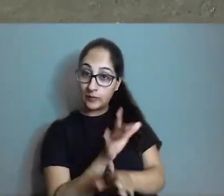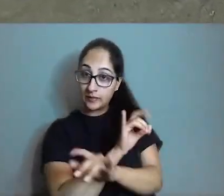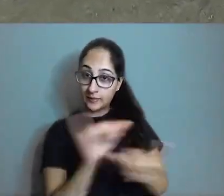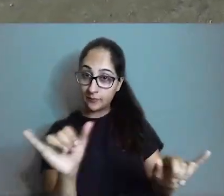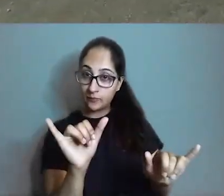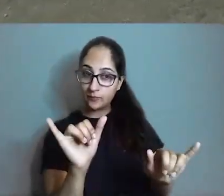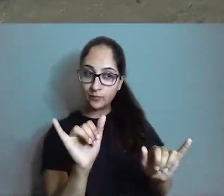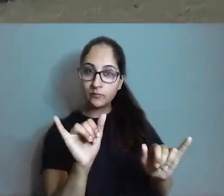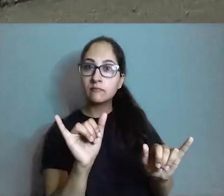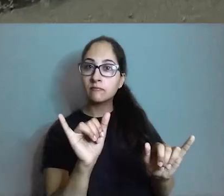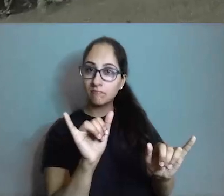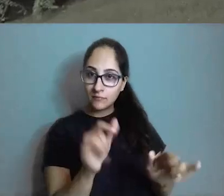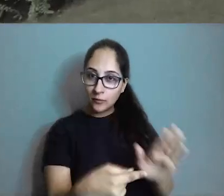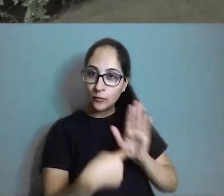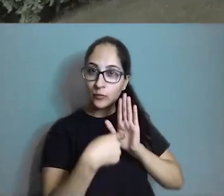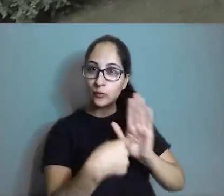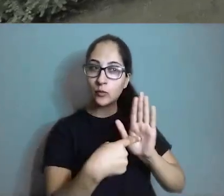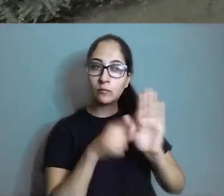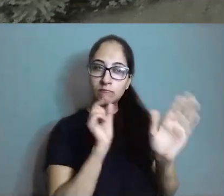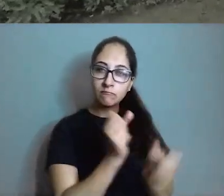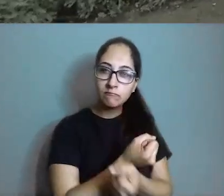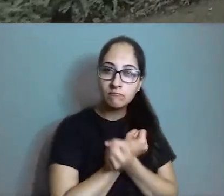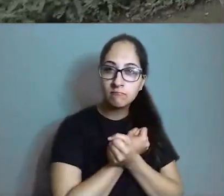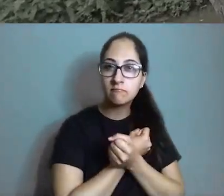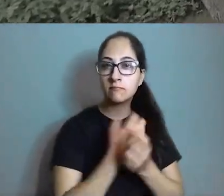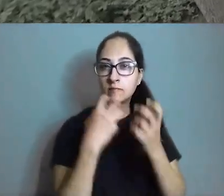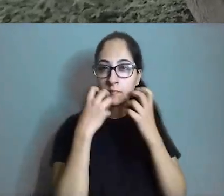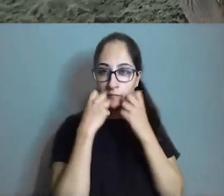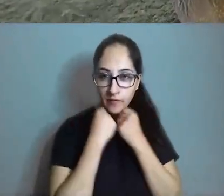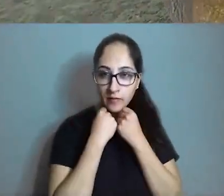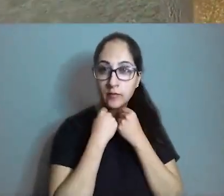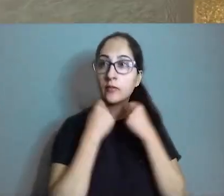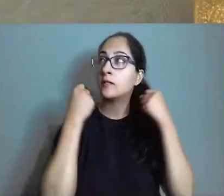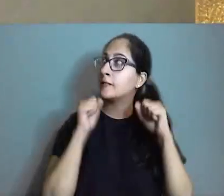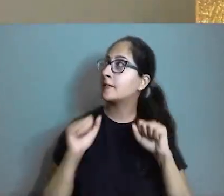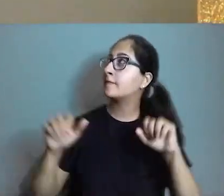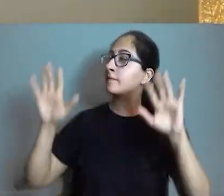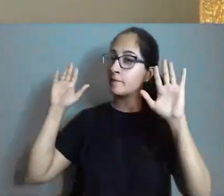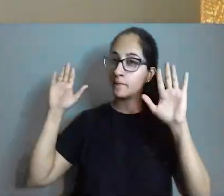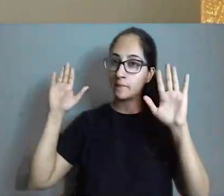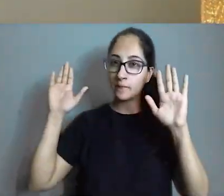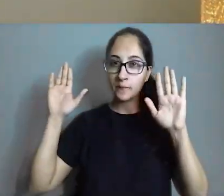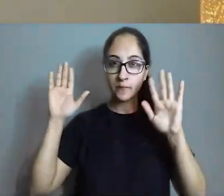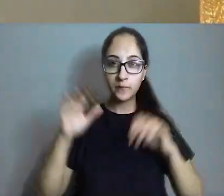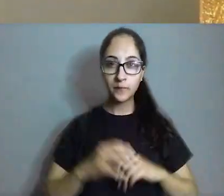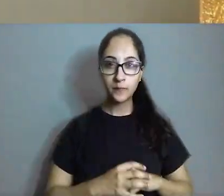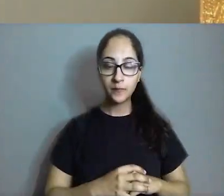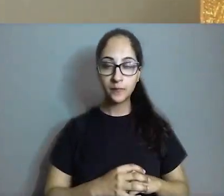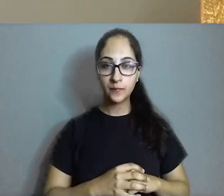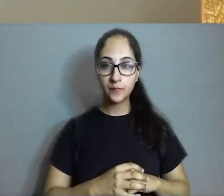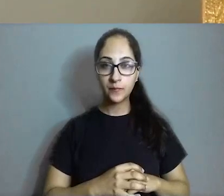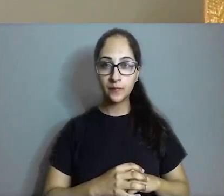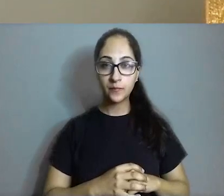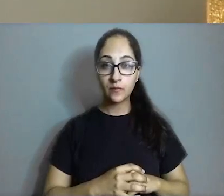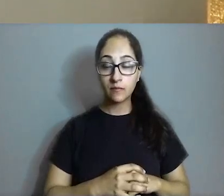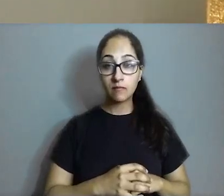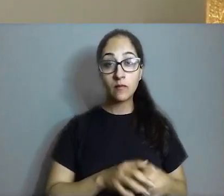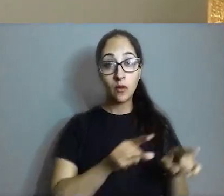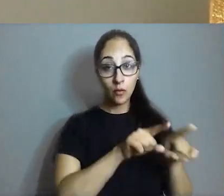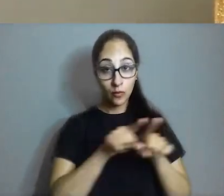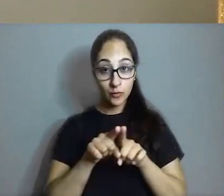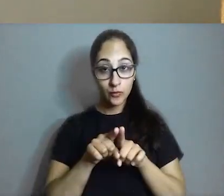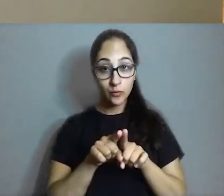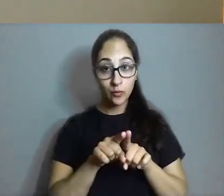devotion and prayer and supplication, and also one that would